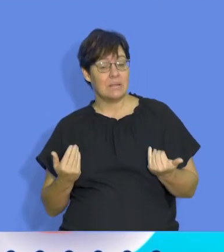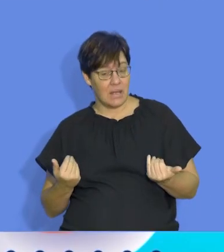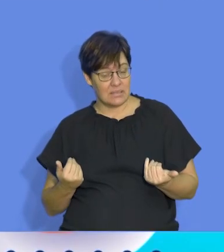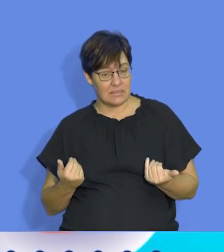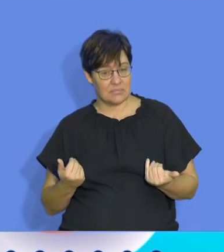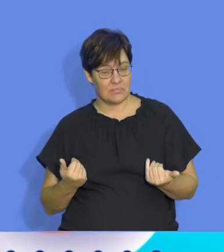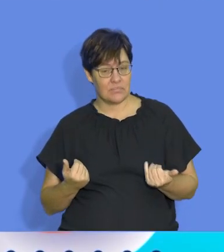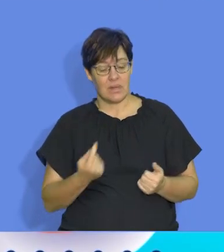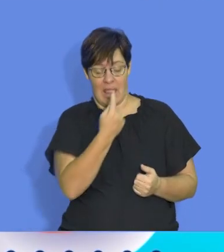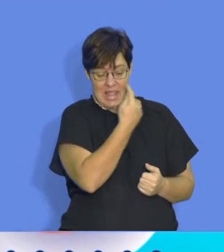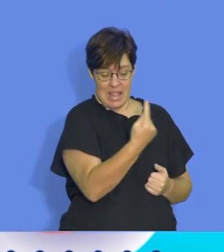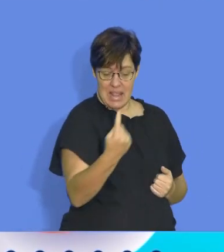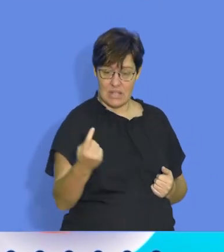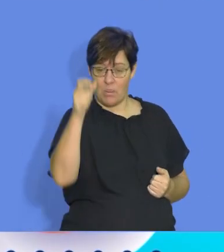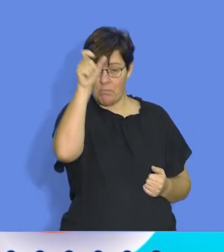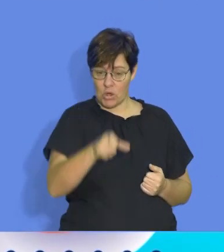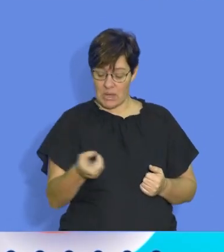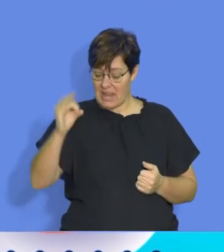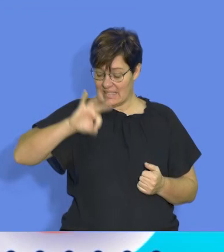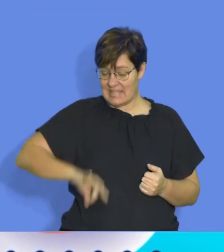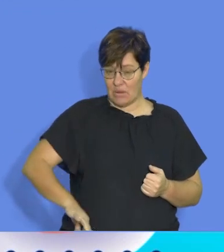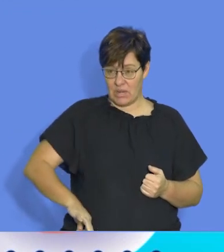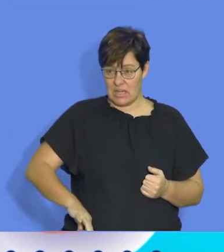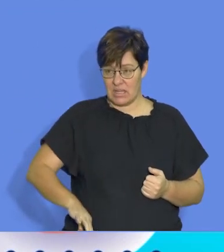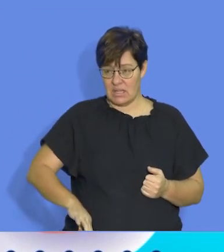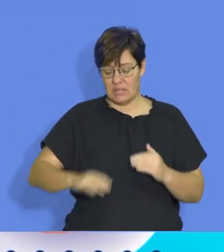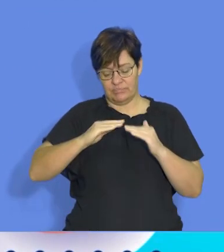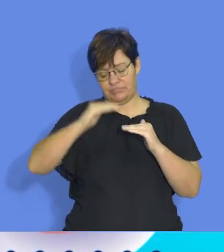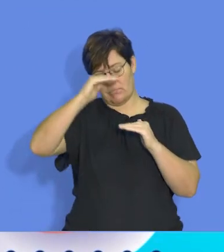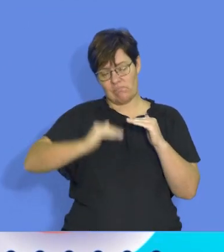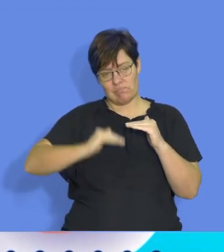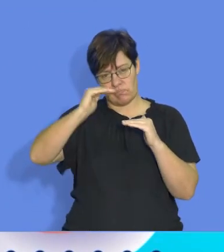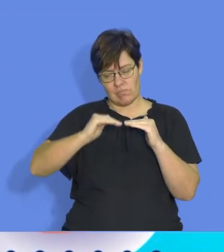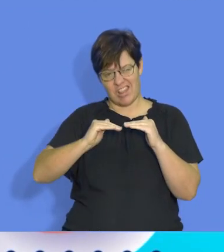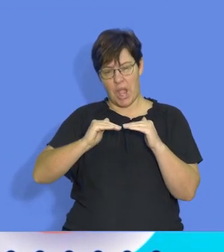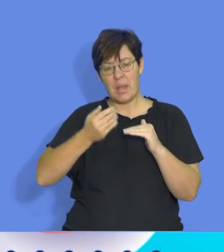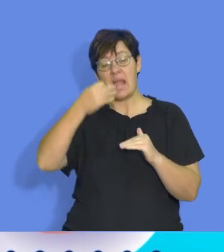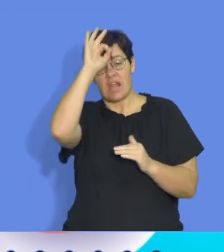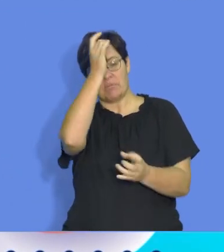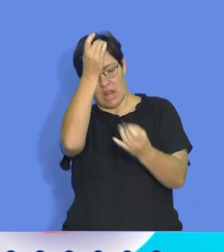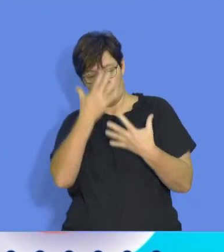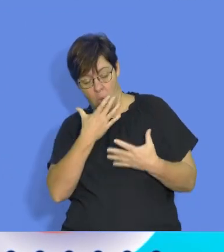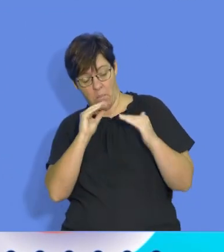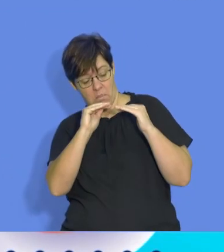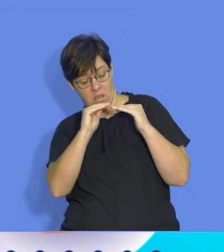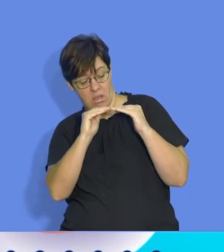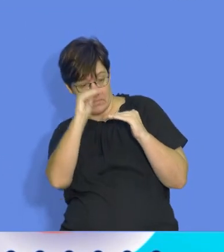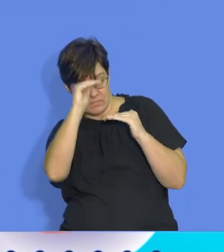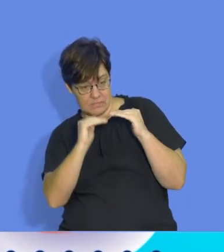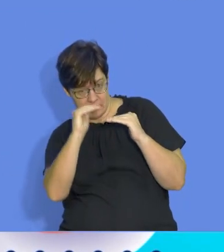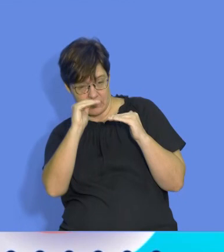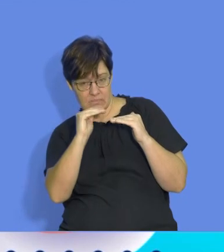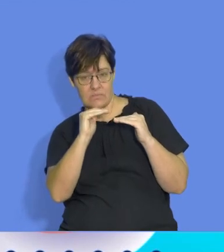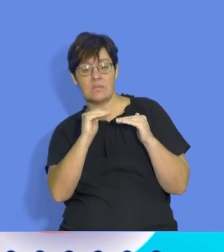that every person who earns a salary, obviously the amount will determine, which is determined at government